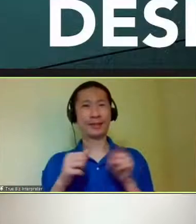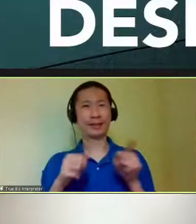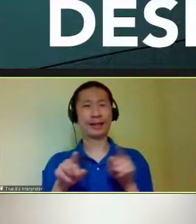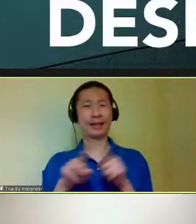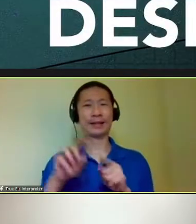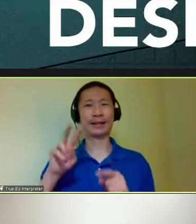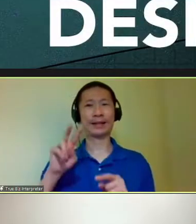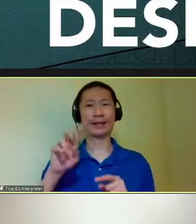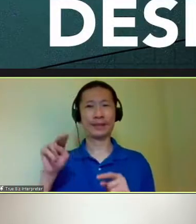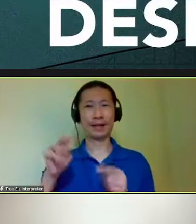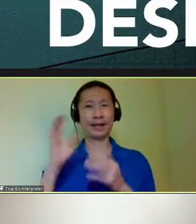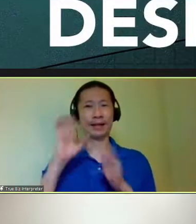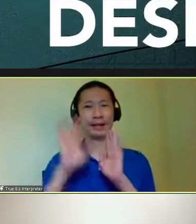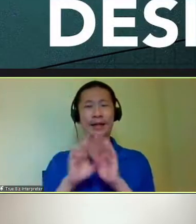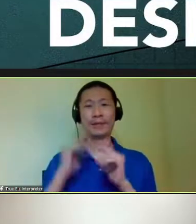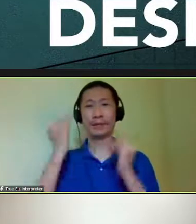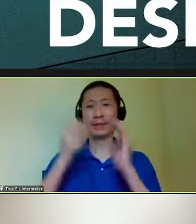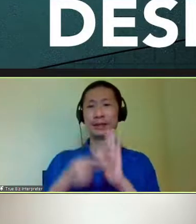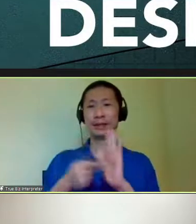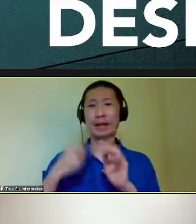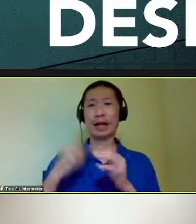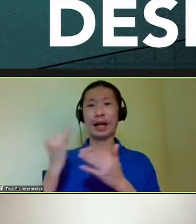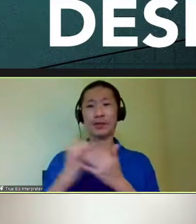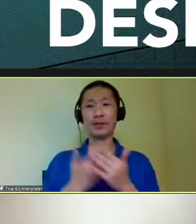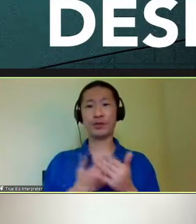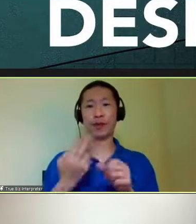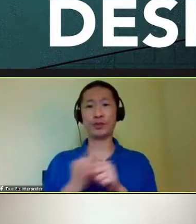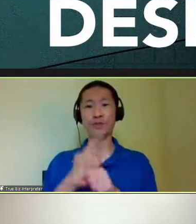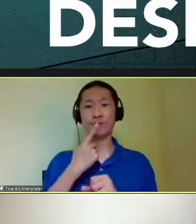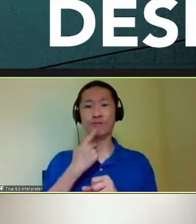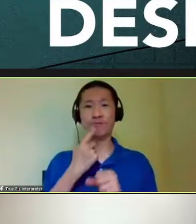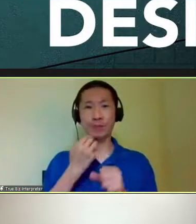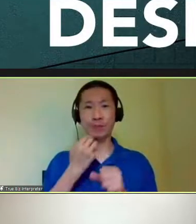twice, but I drew mine in red.